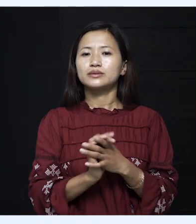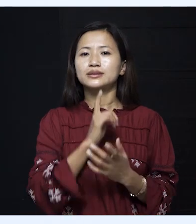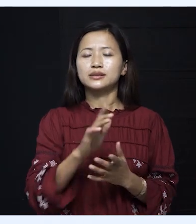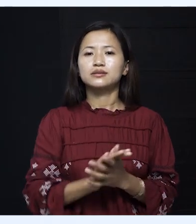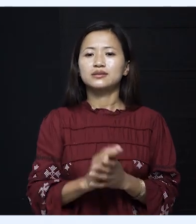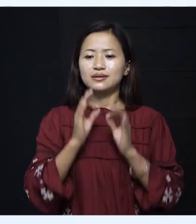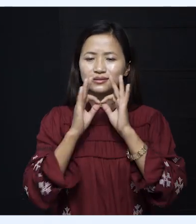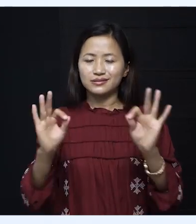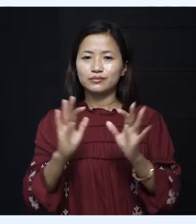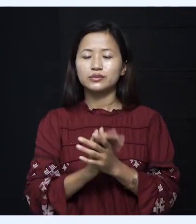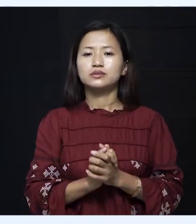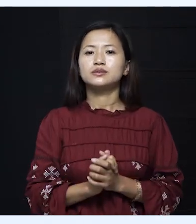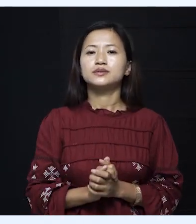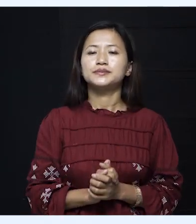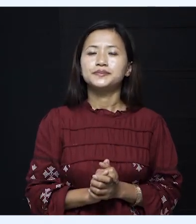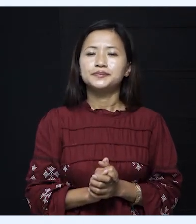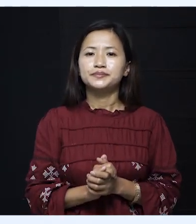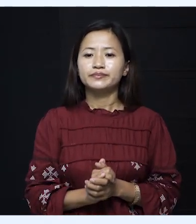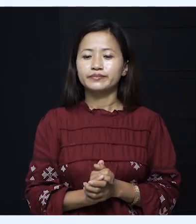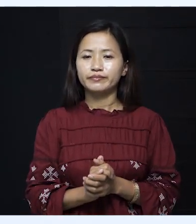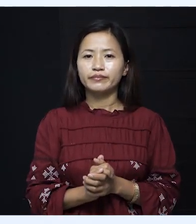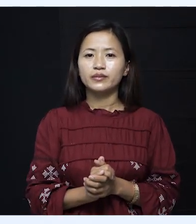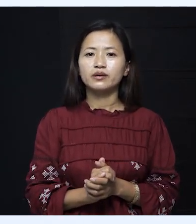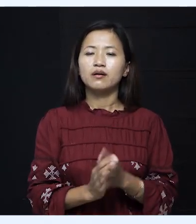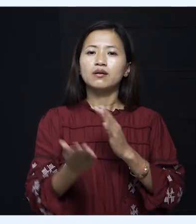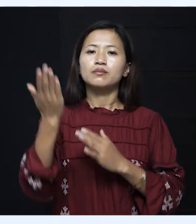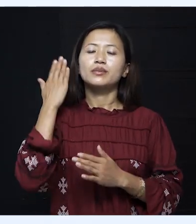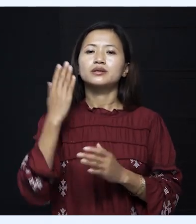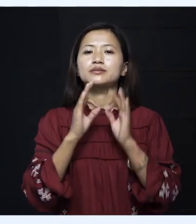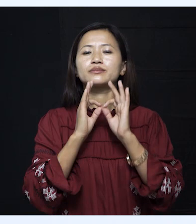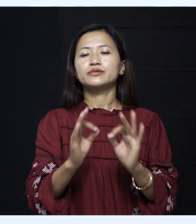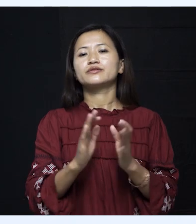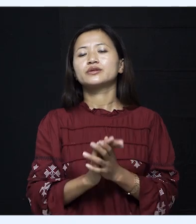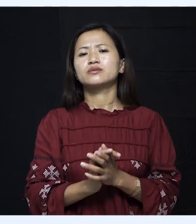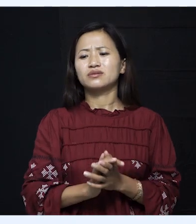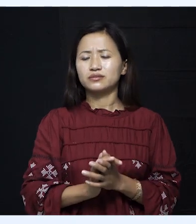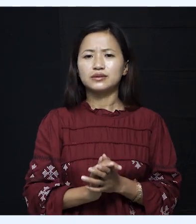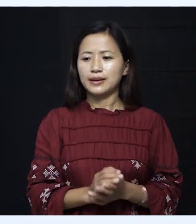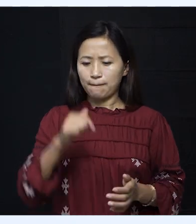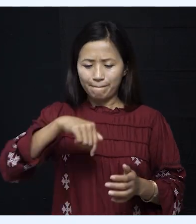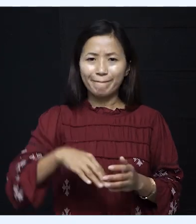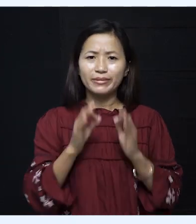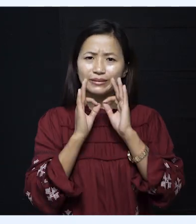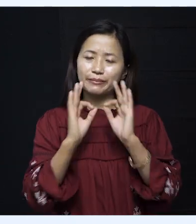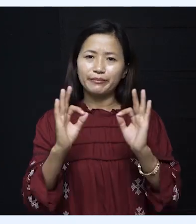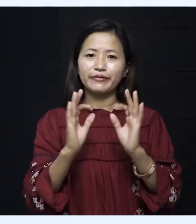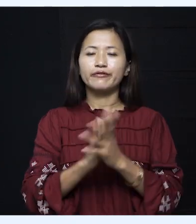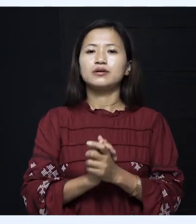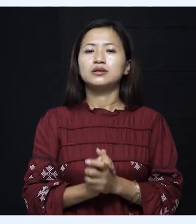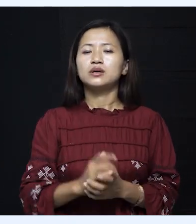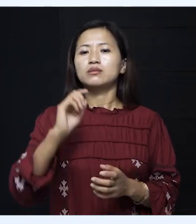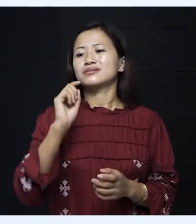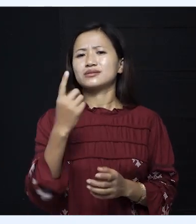a simple in fact, when we say past perfect or present perfect, we simply mean that there is only